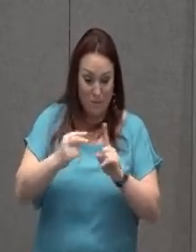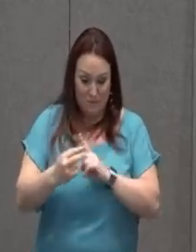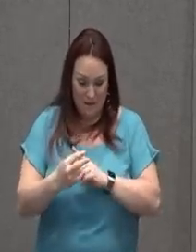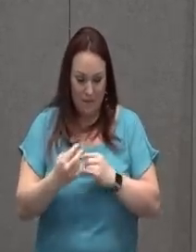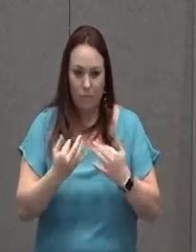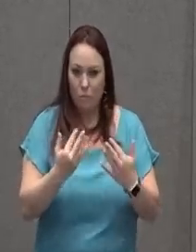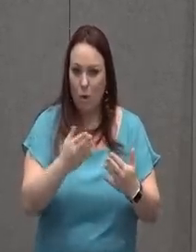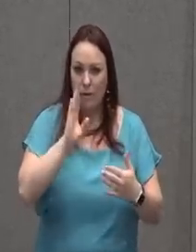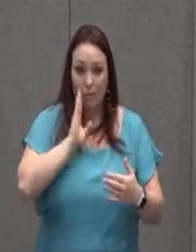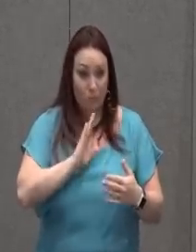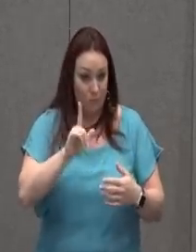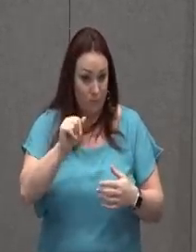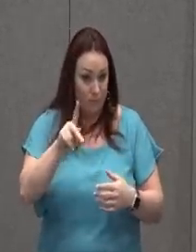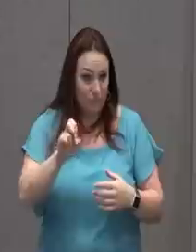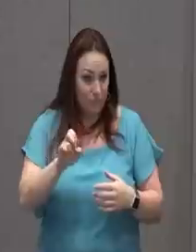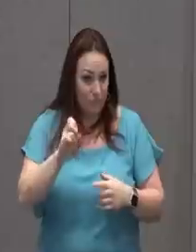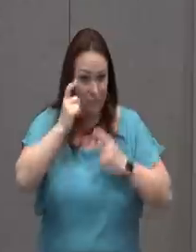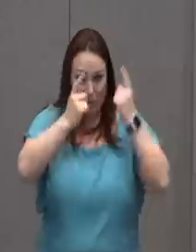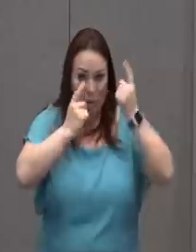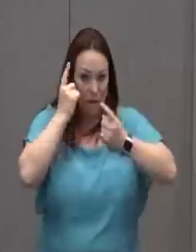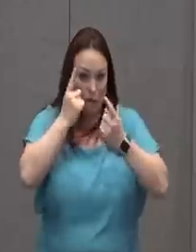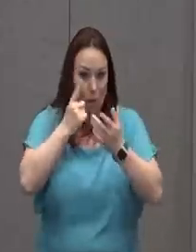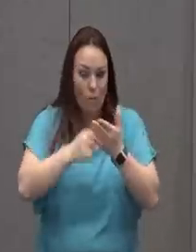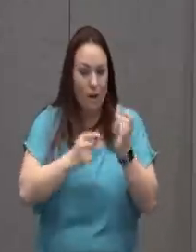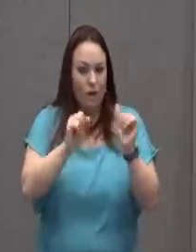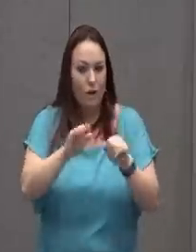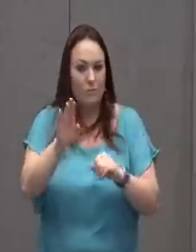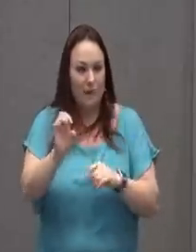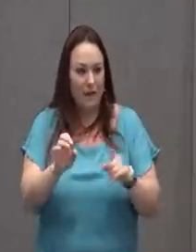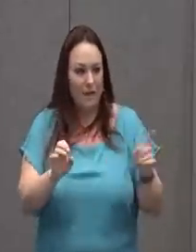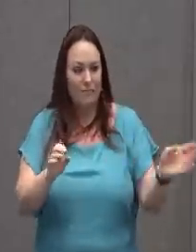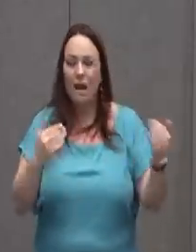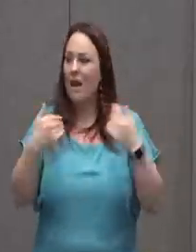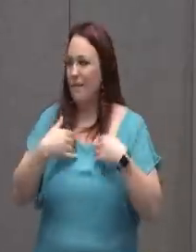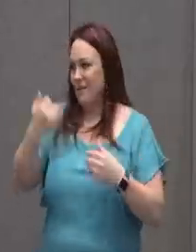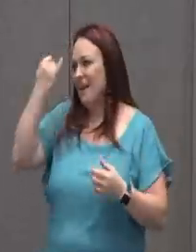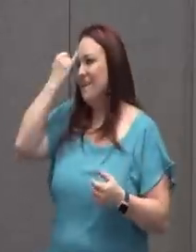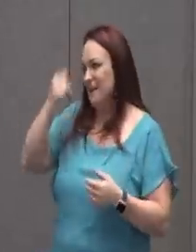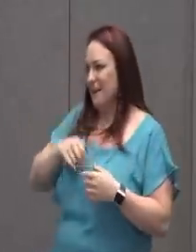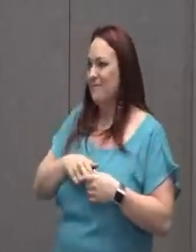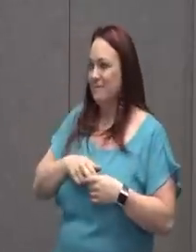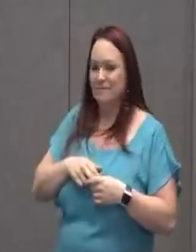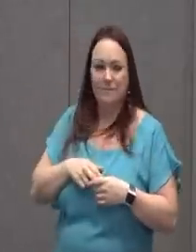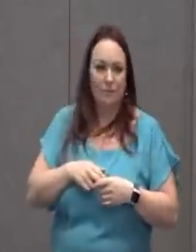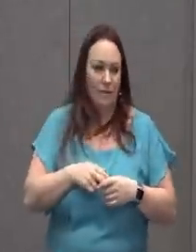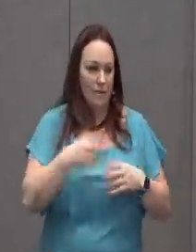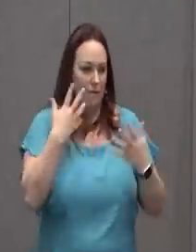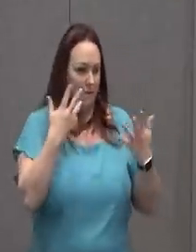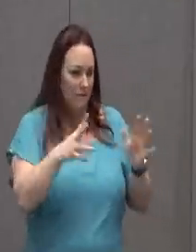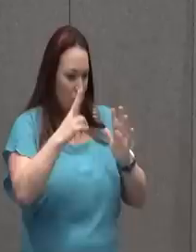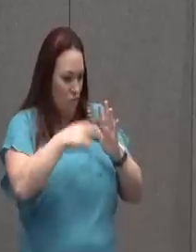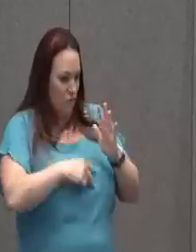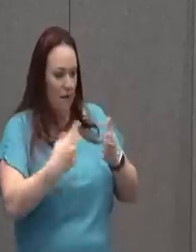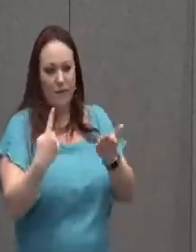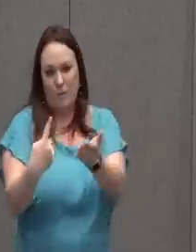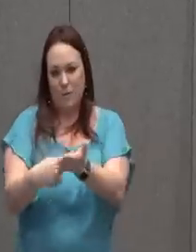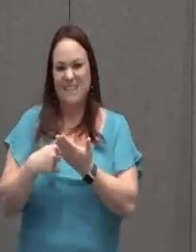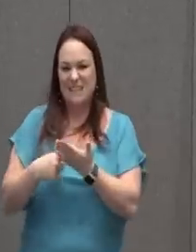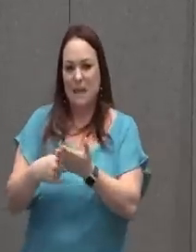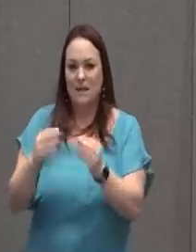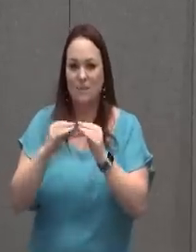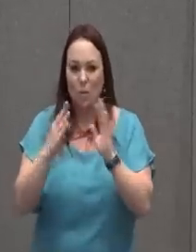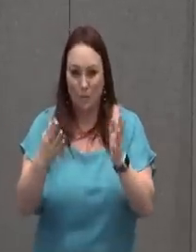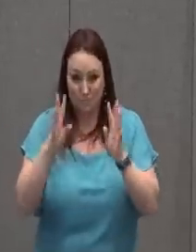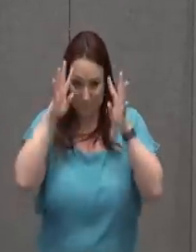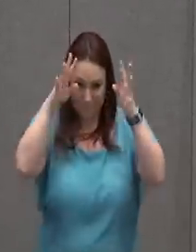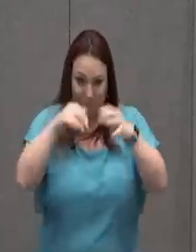lake. I wonder what it could be. I already have an idea. Okay, so let me finish reading, okay. And then let's see what you can